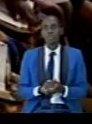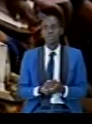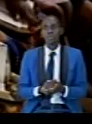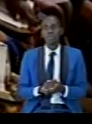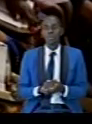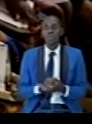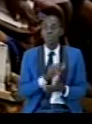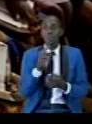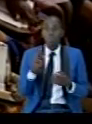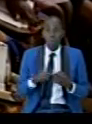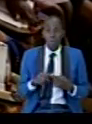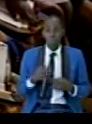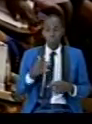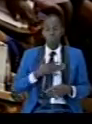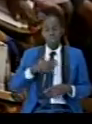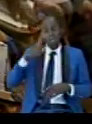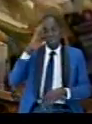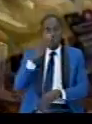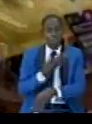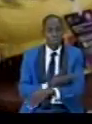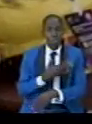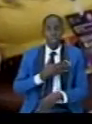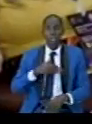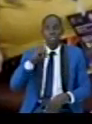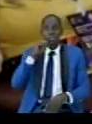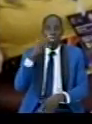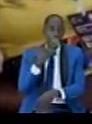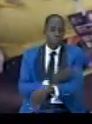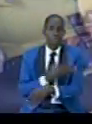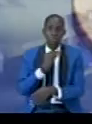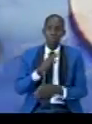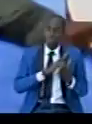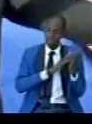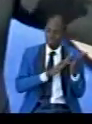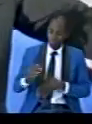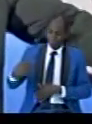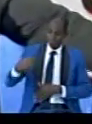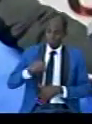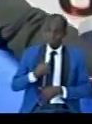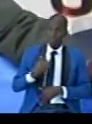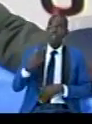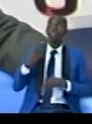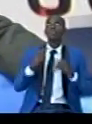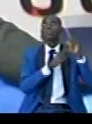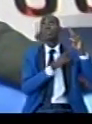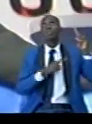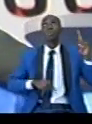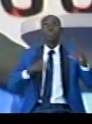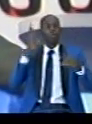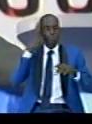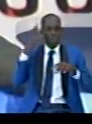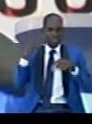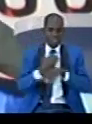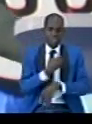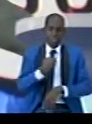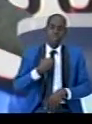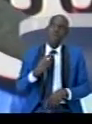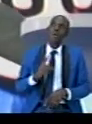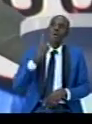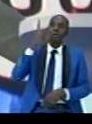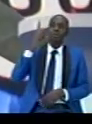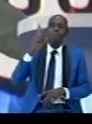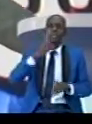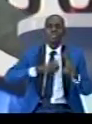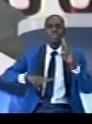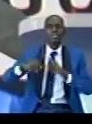When my sons and my daughters forsake me, the Lord will take me up.